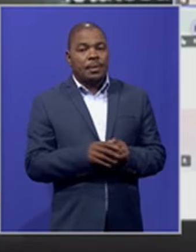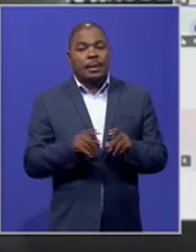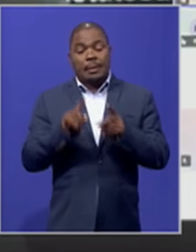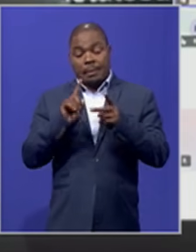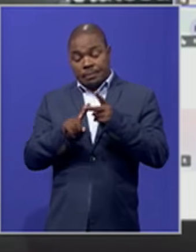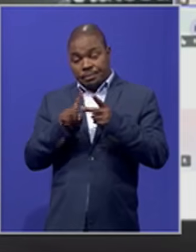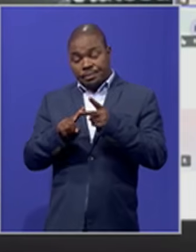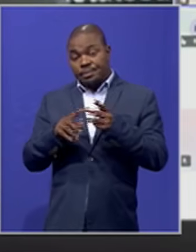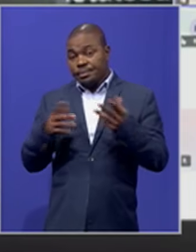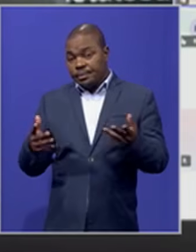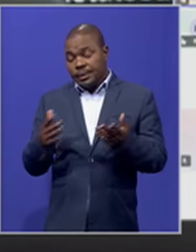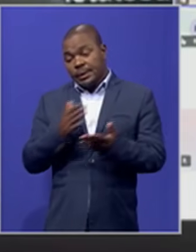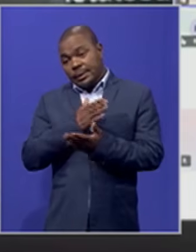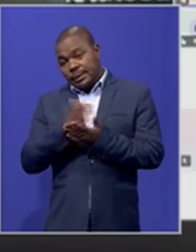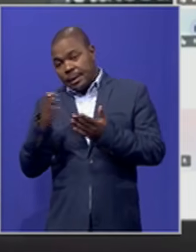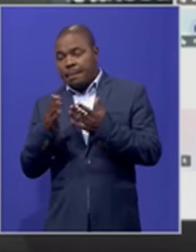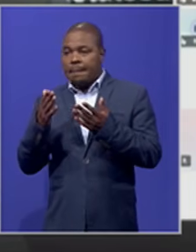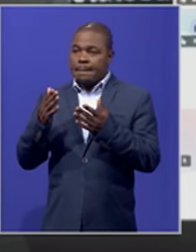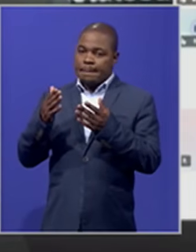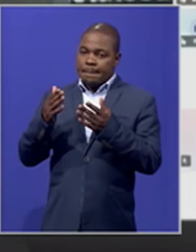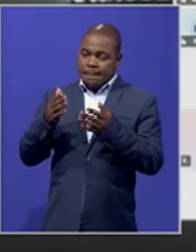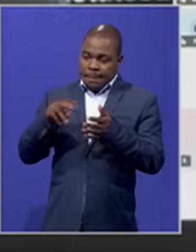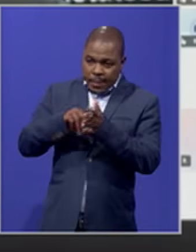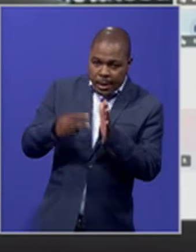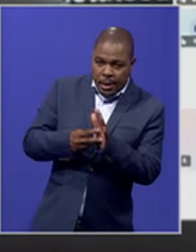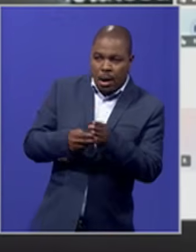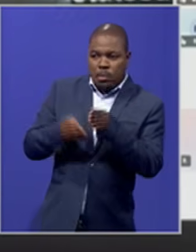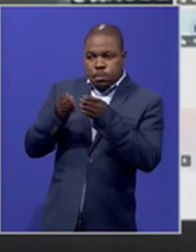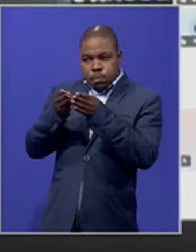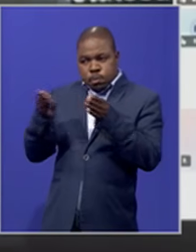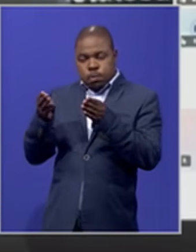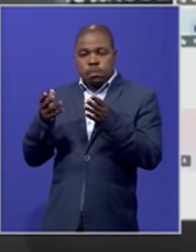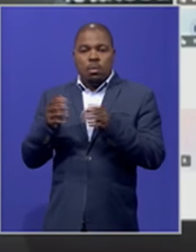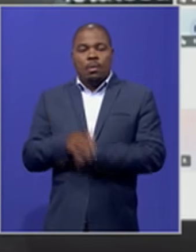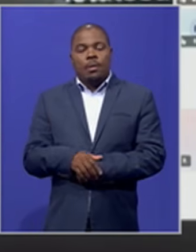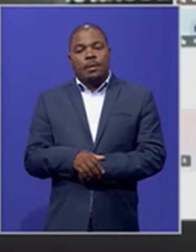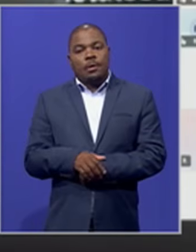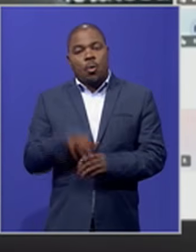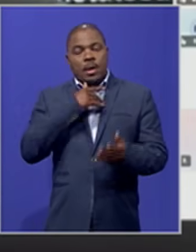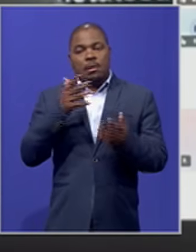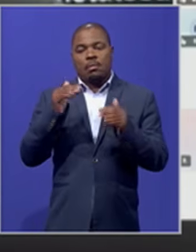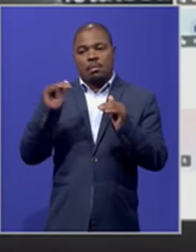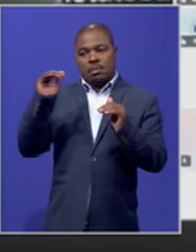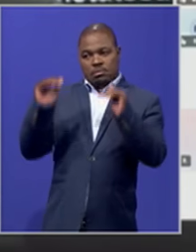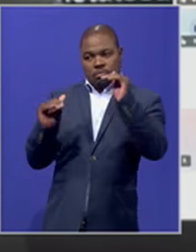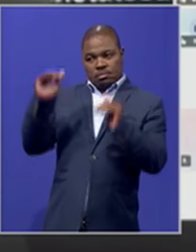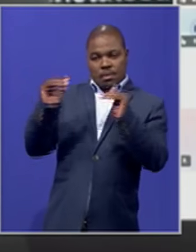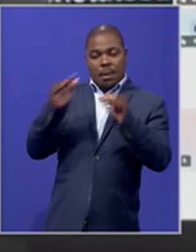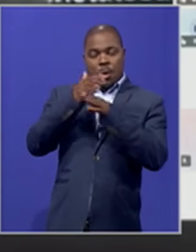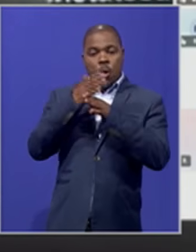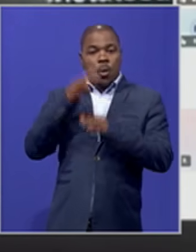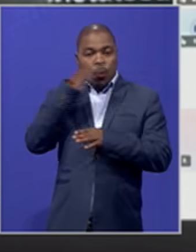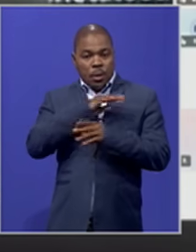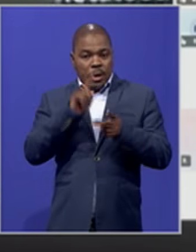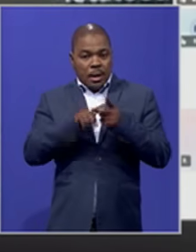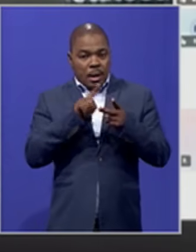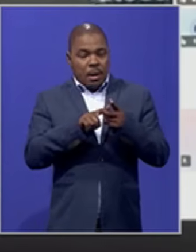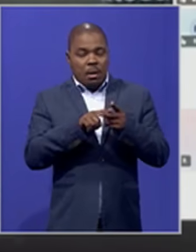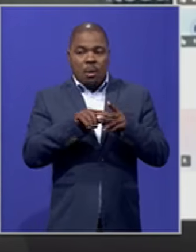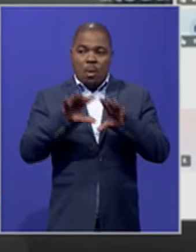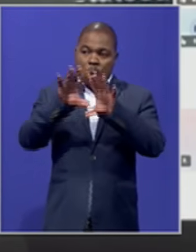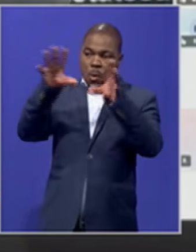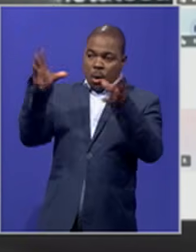other measures of unemployment as well as potential labor force and the